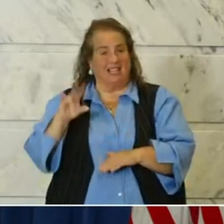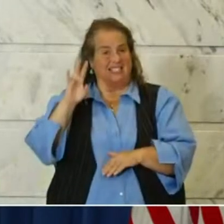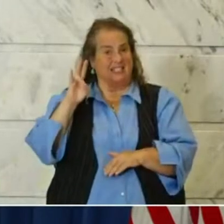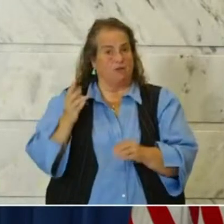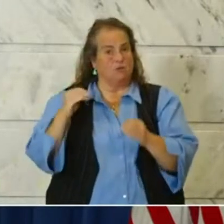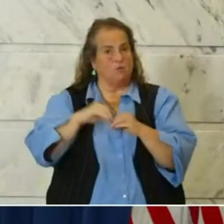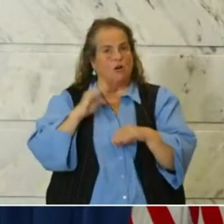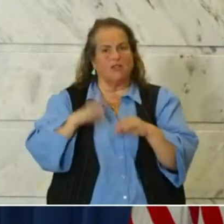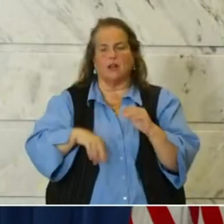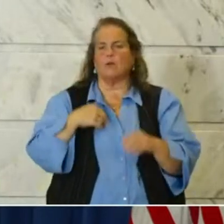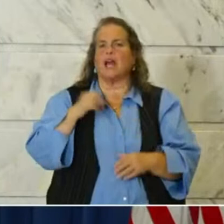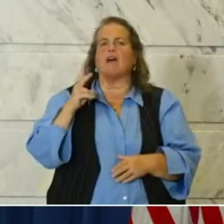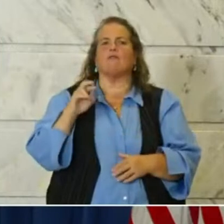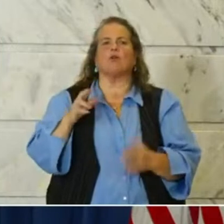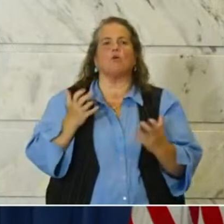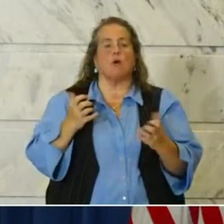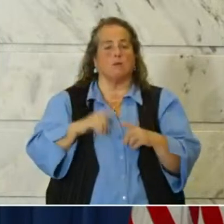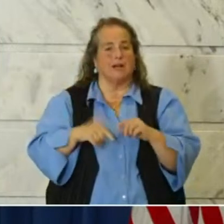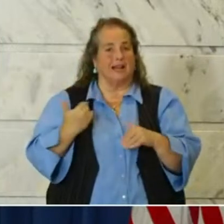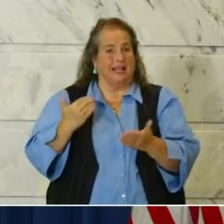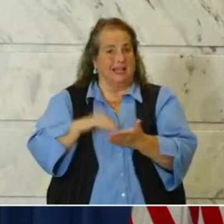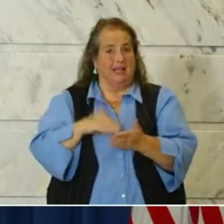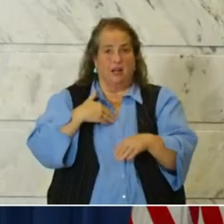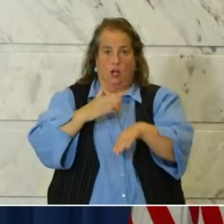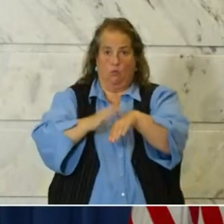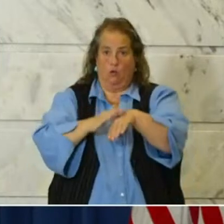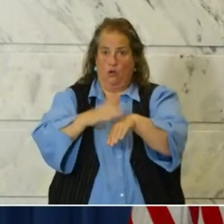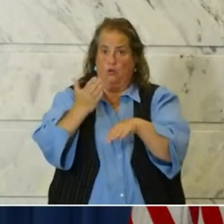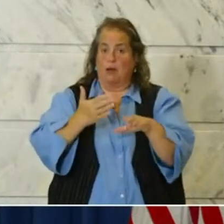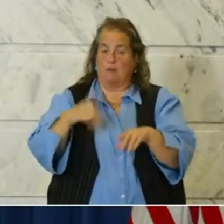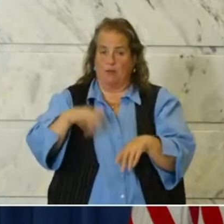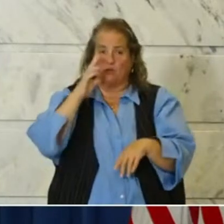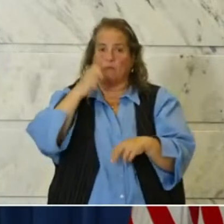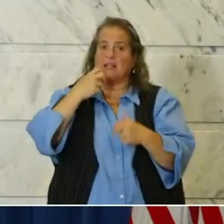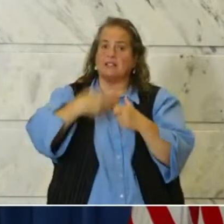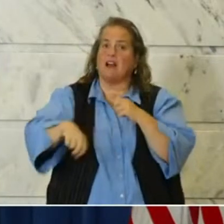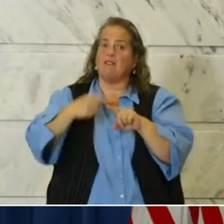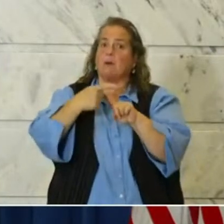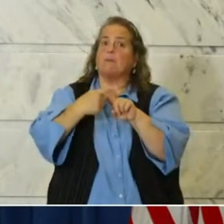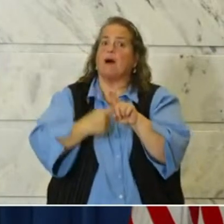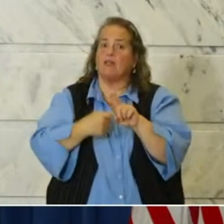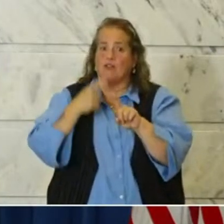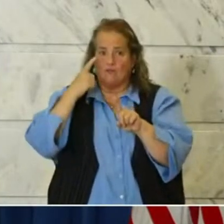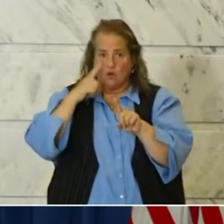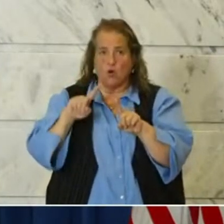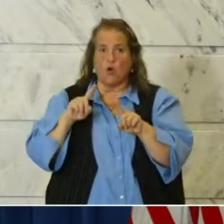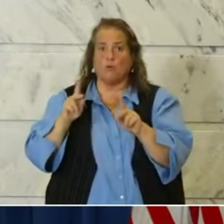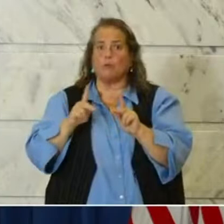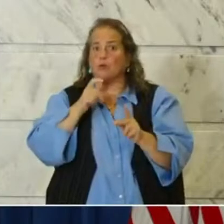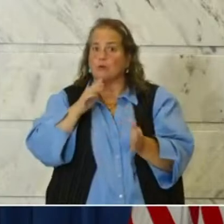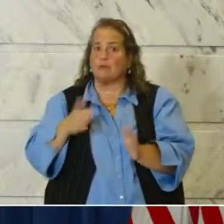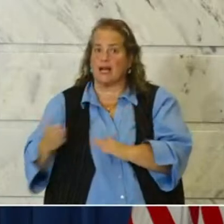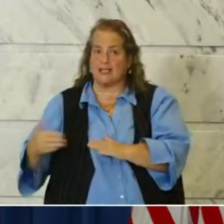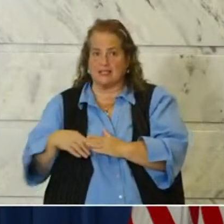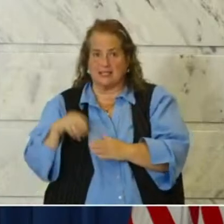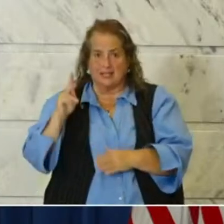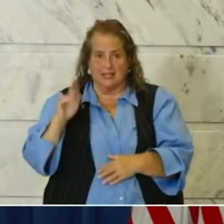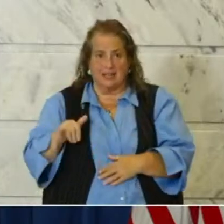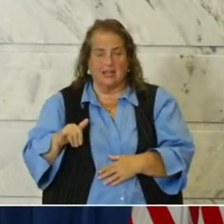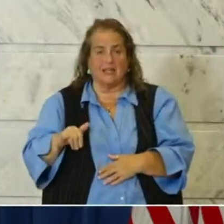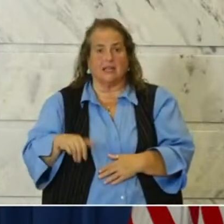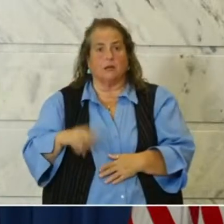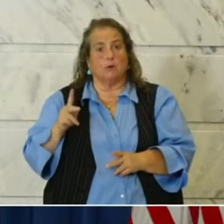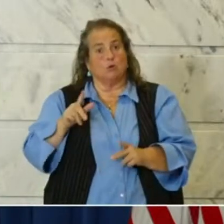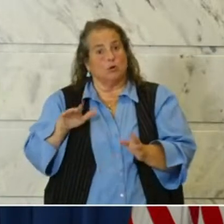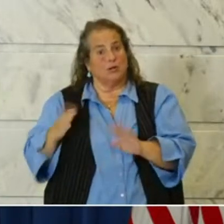to lose, but let me again warn that this is probably going to be a really tough month as far as our losses in Kentucky.